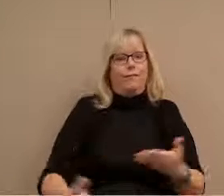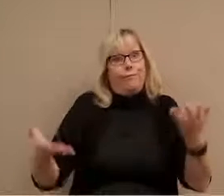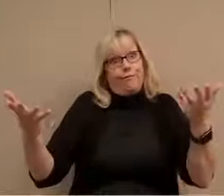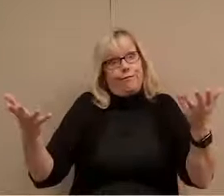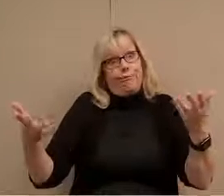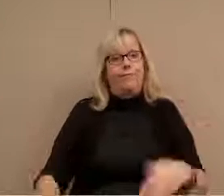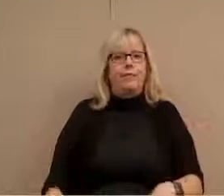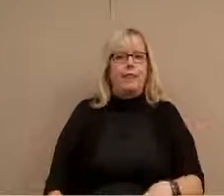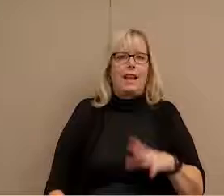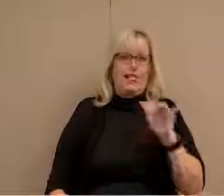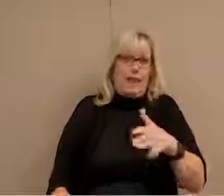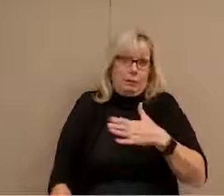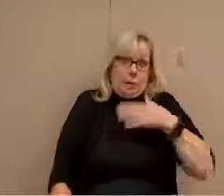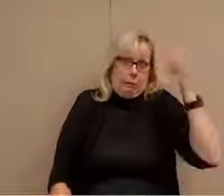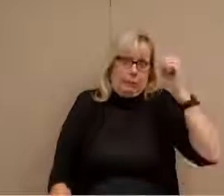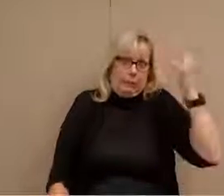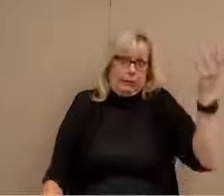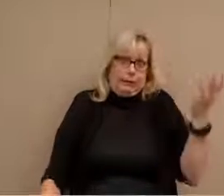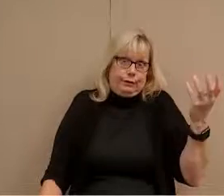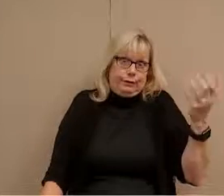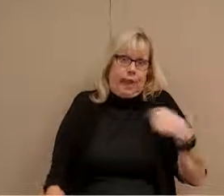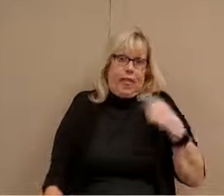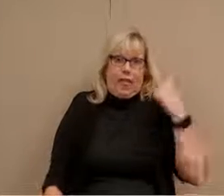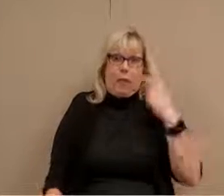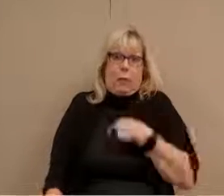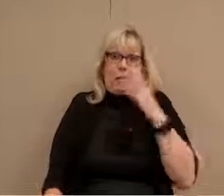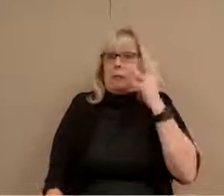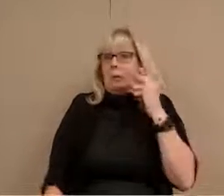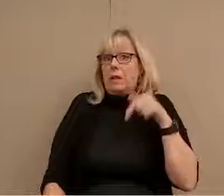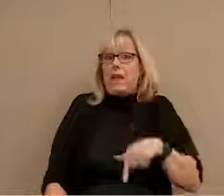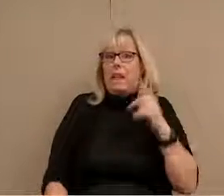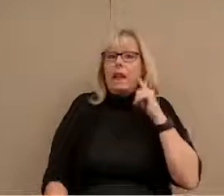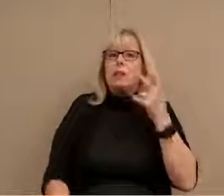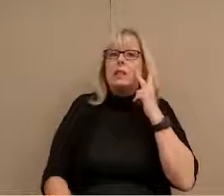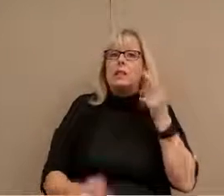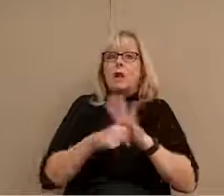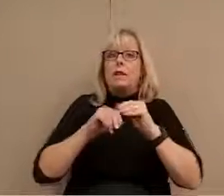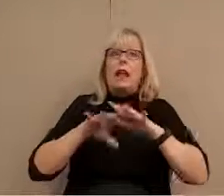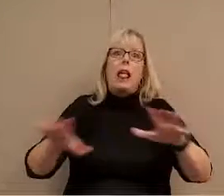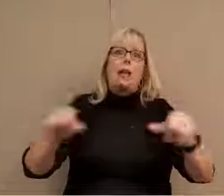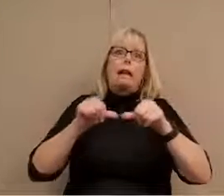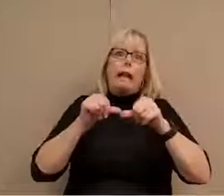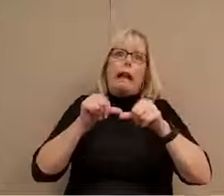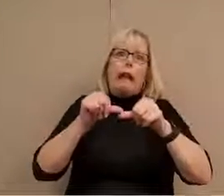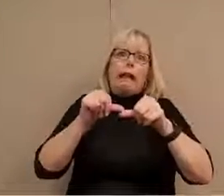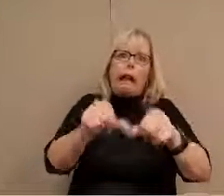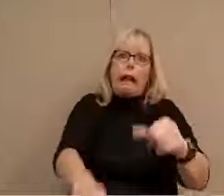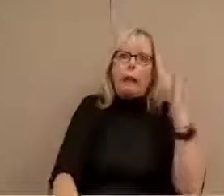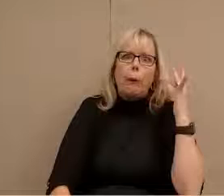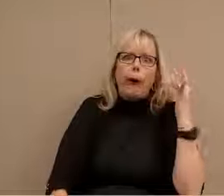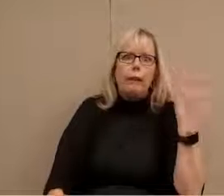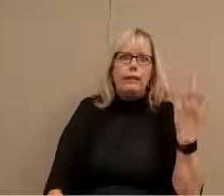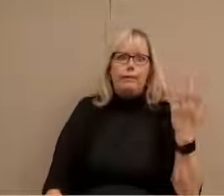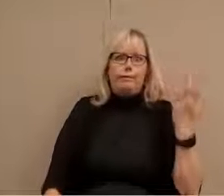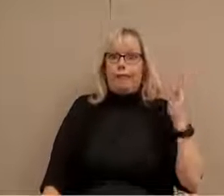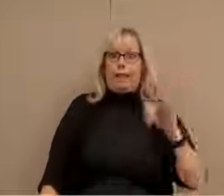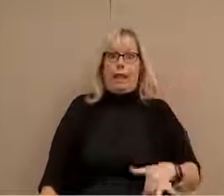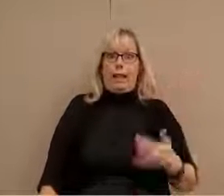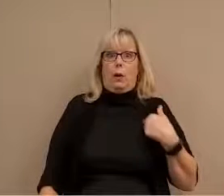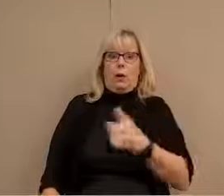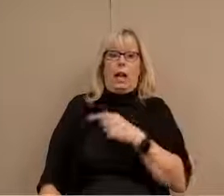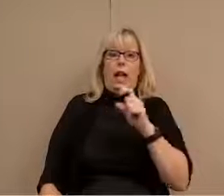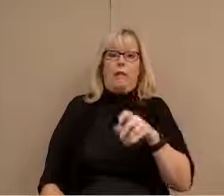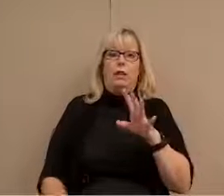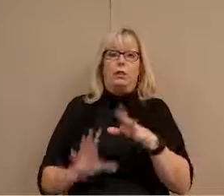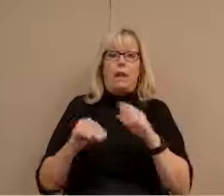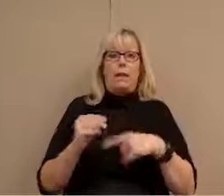That's just my opinion. I think we're going to be in this. I think we're going to see a pandemic that's going to keep going, just because this is where I think we have to talk